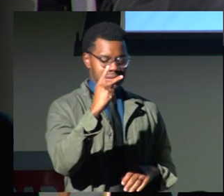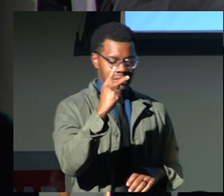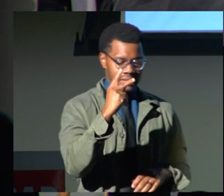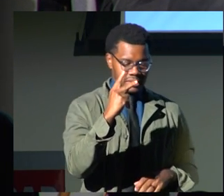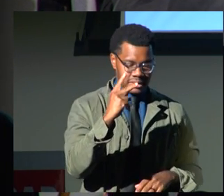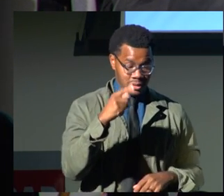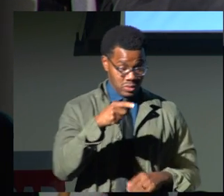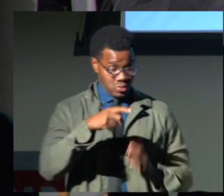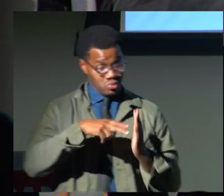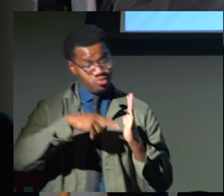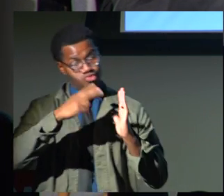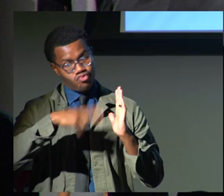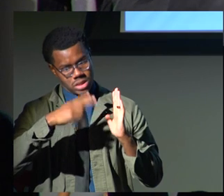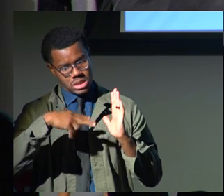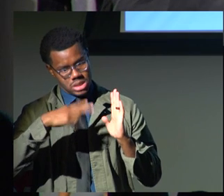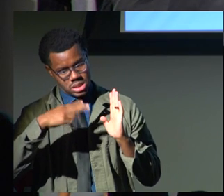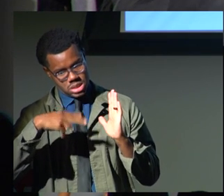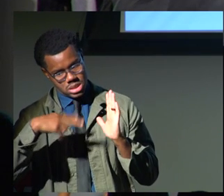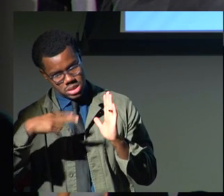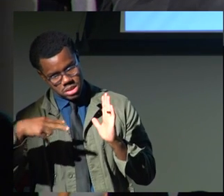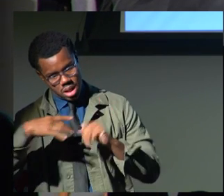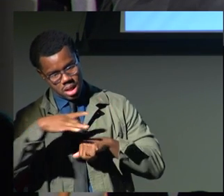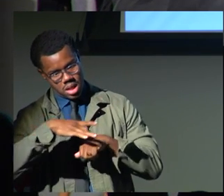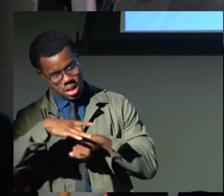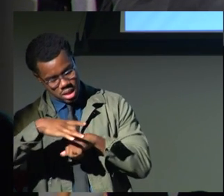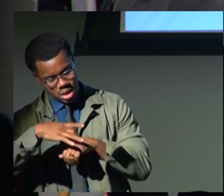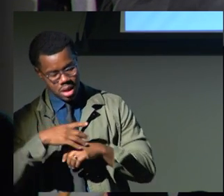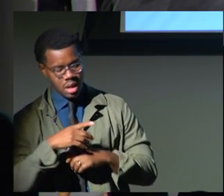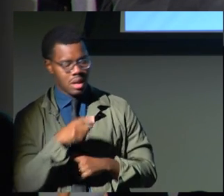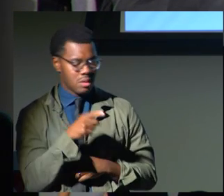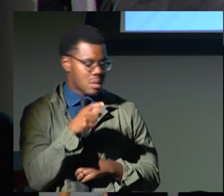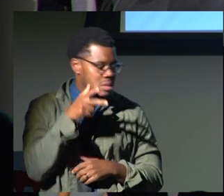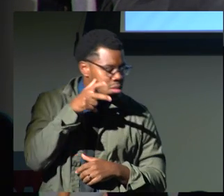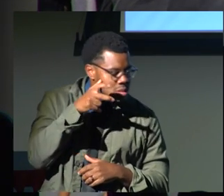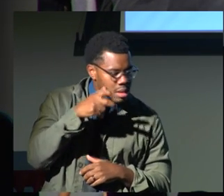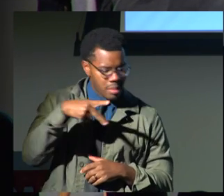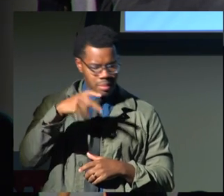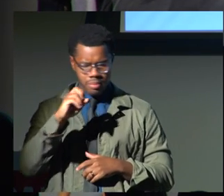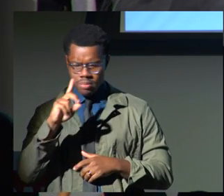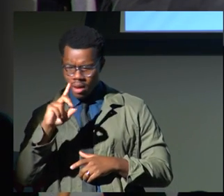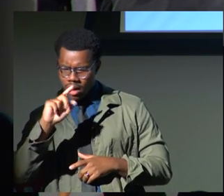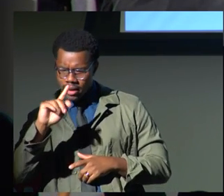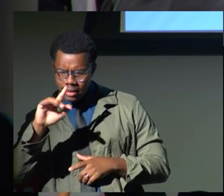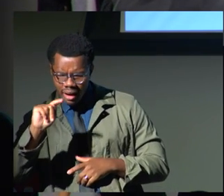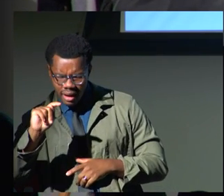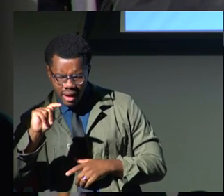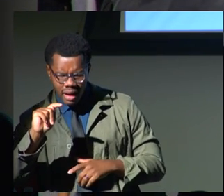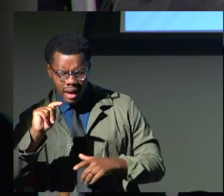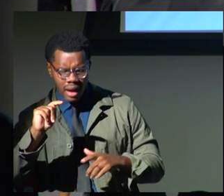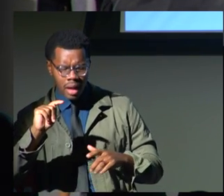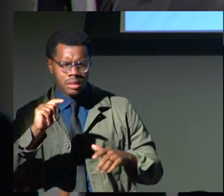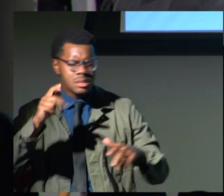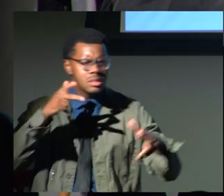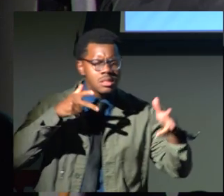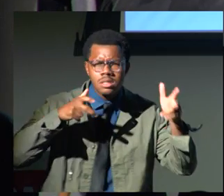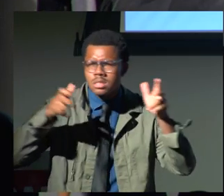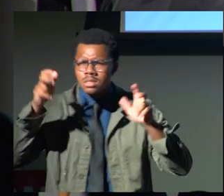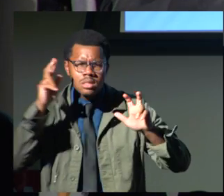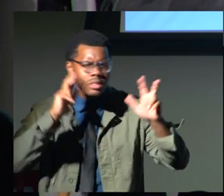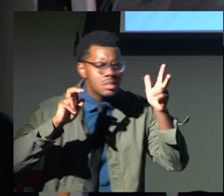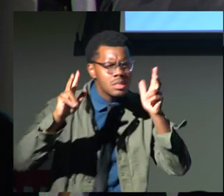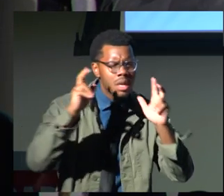read. You obsessively listen to podcasts. You ingest a lot of things in the world. You're